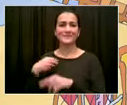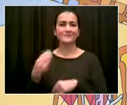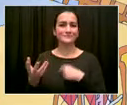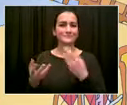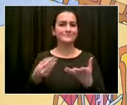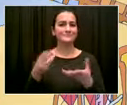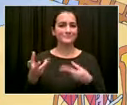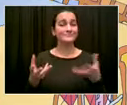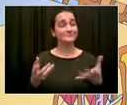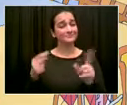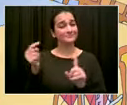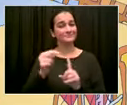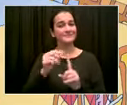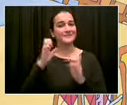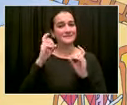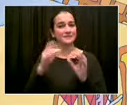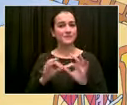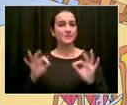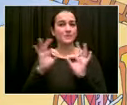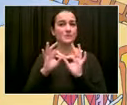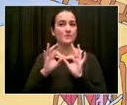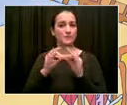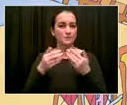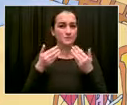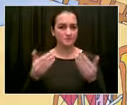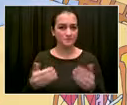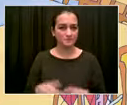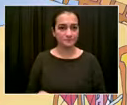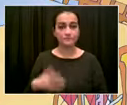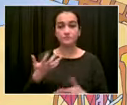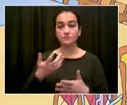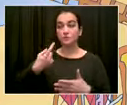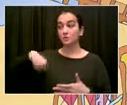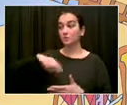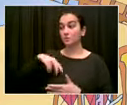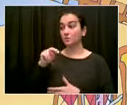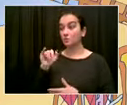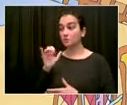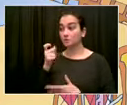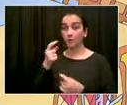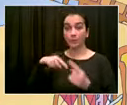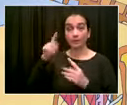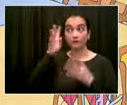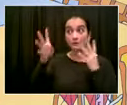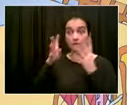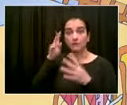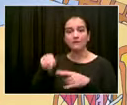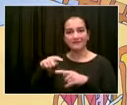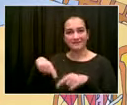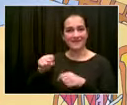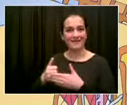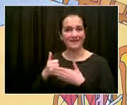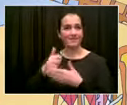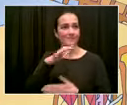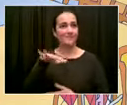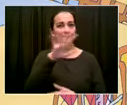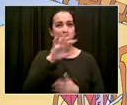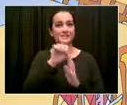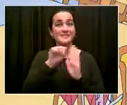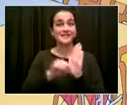go to BillDeBlasio.com. But I thought it was a very good dialogue, and I appreciated in the end when Joe said this is the kind of